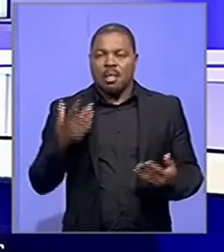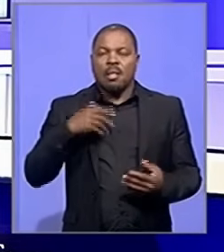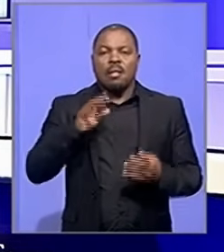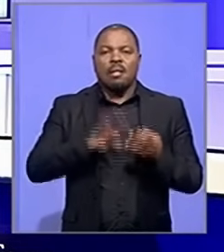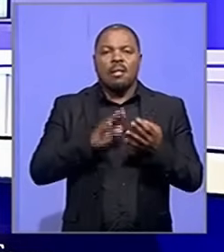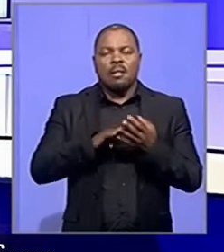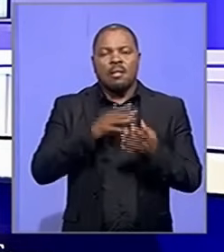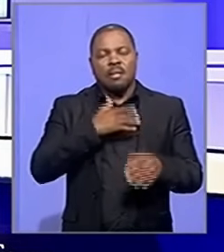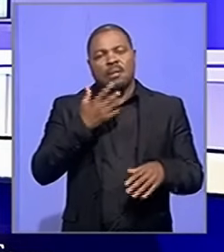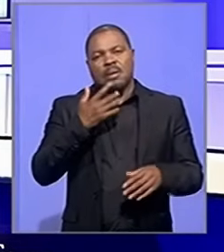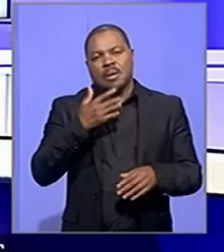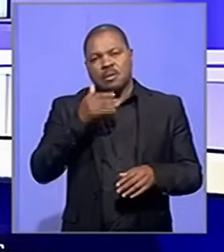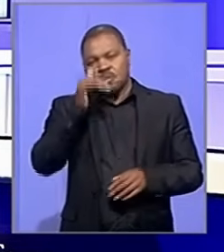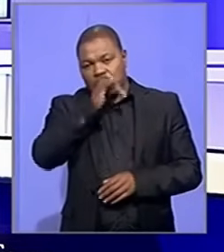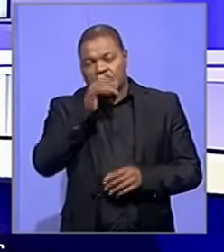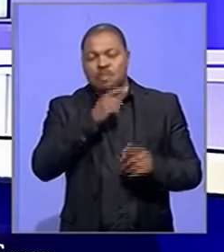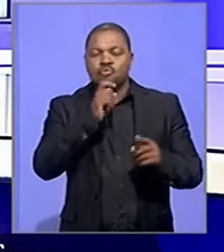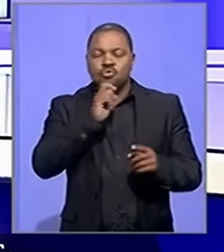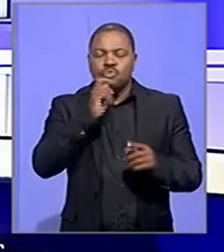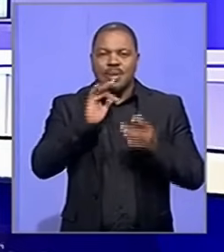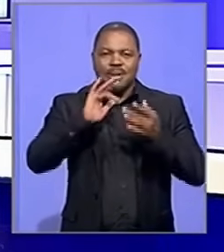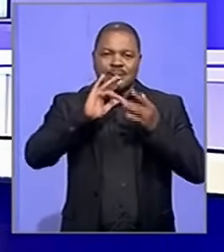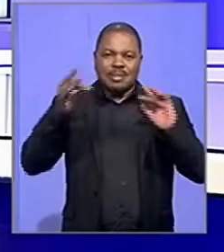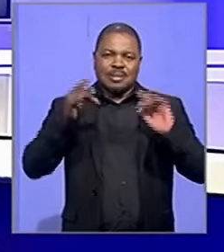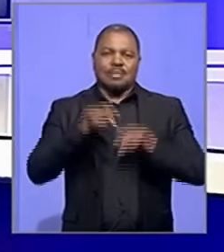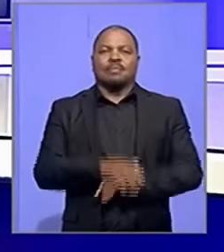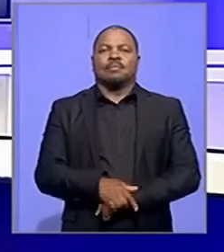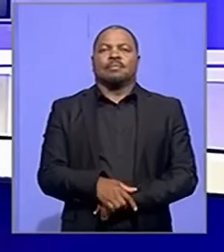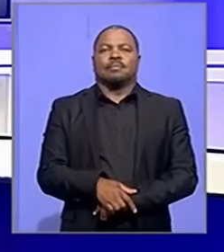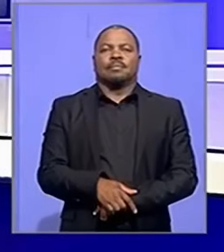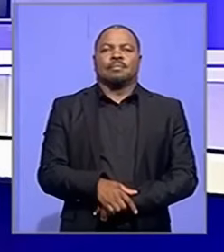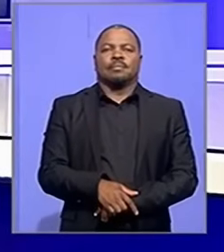wa bosenyi bjo bo dirwago ka inthanete.